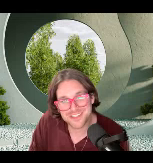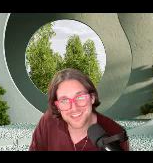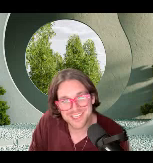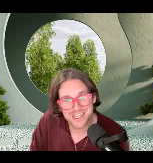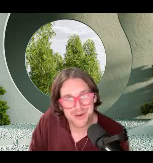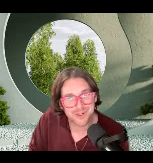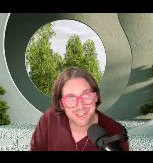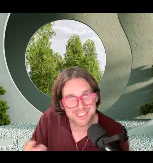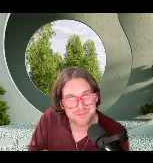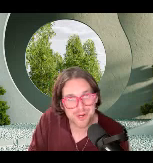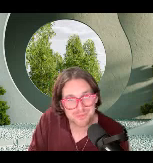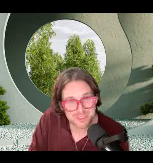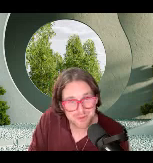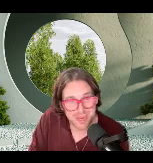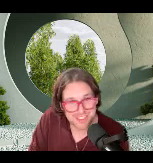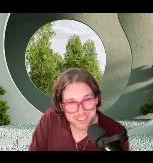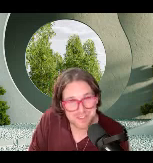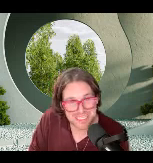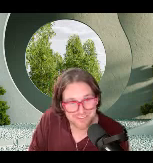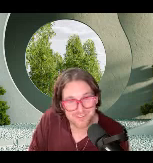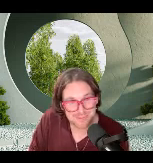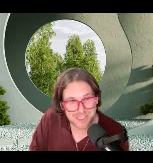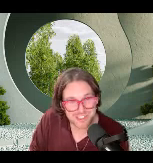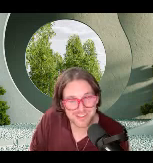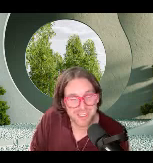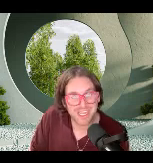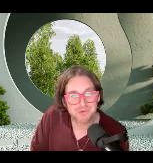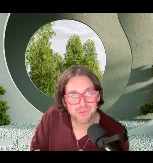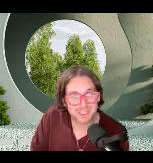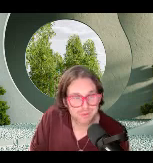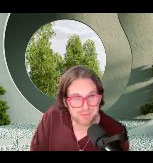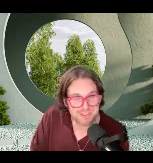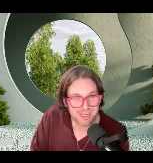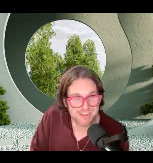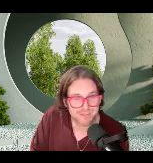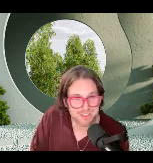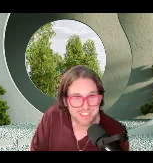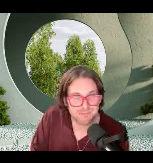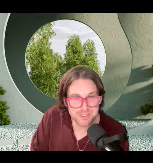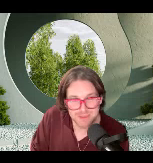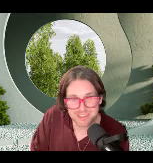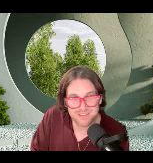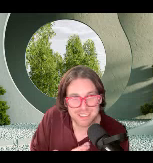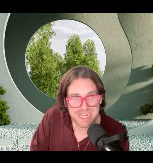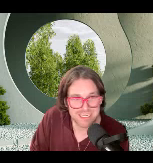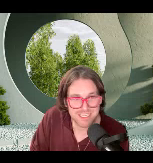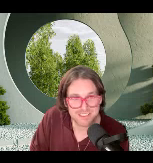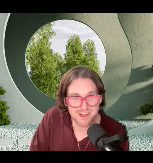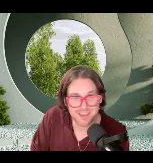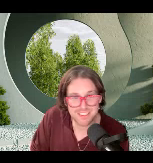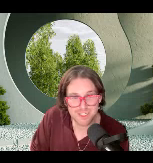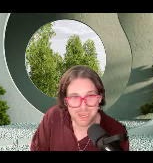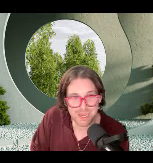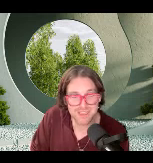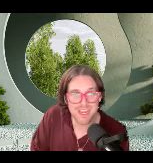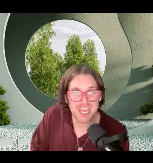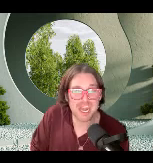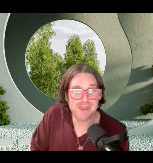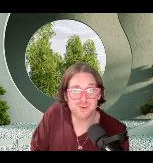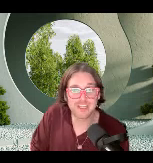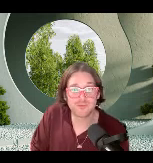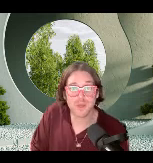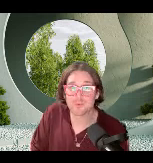of information. We're going to support multiple ways to perceive information, and we're going to represent a diversity of perspectives and identities in authentic